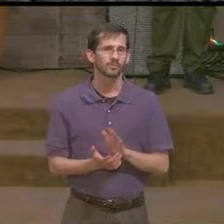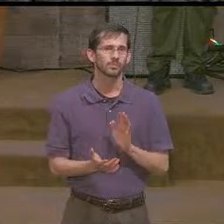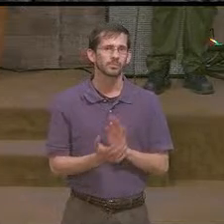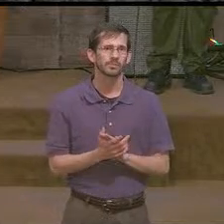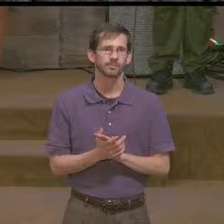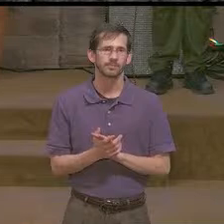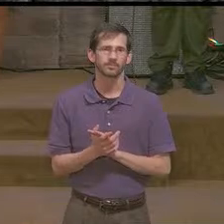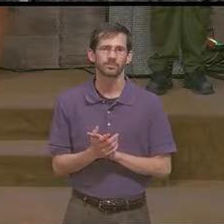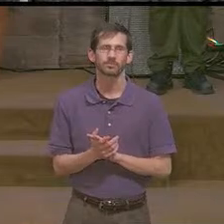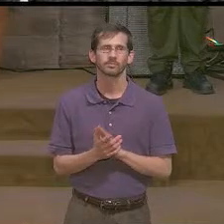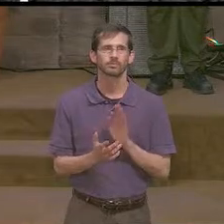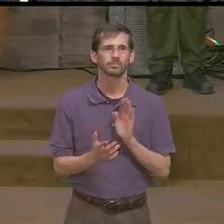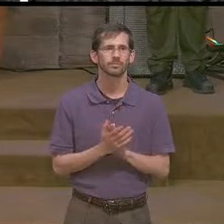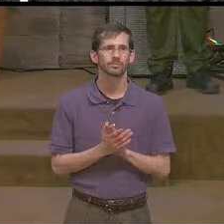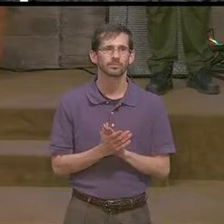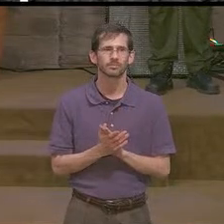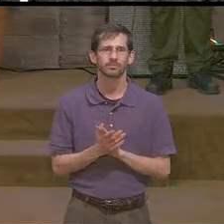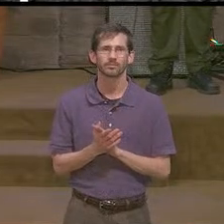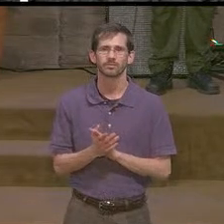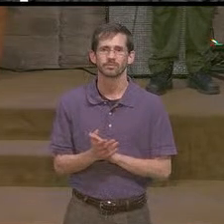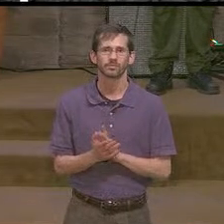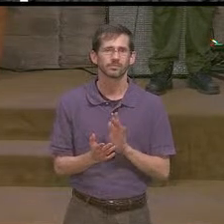I know the night won't last.